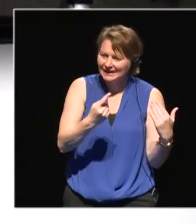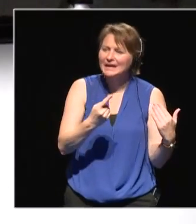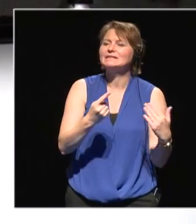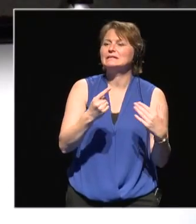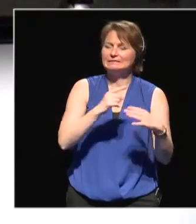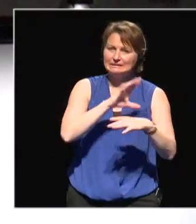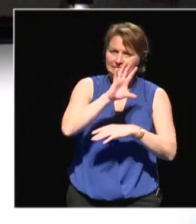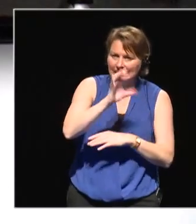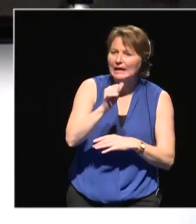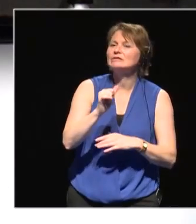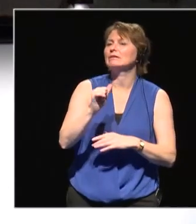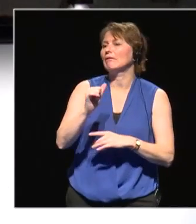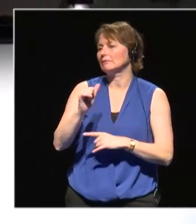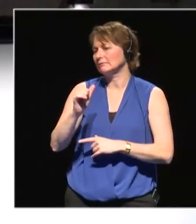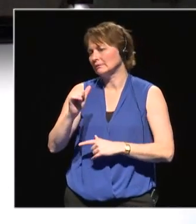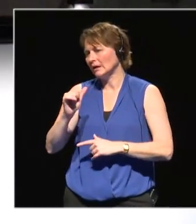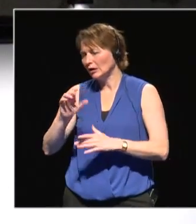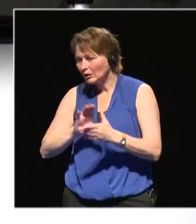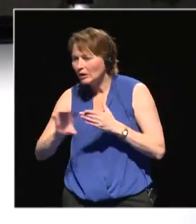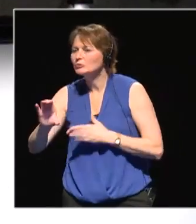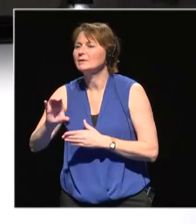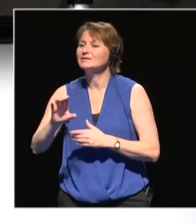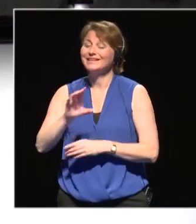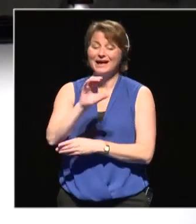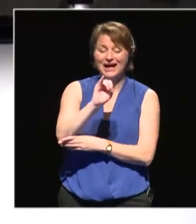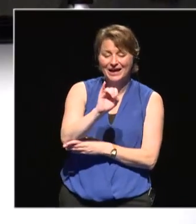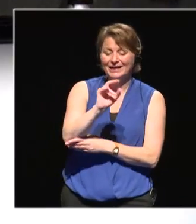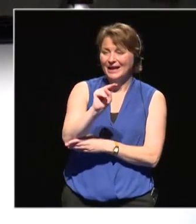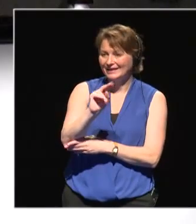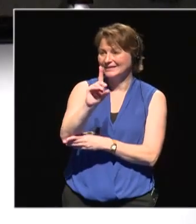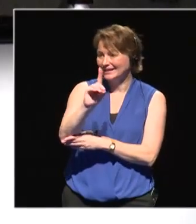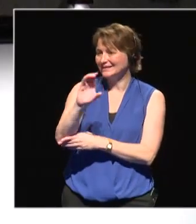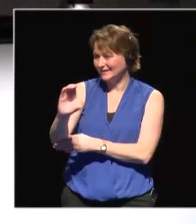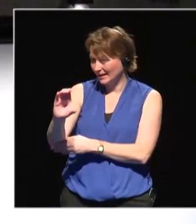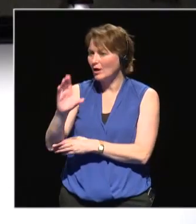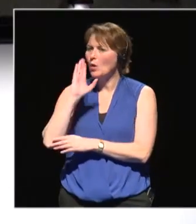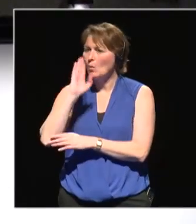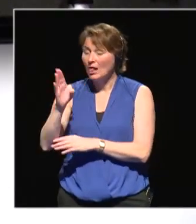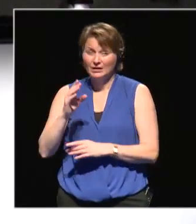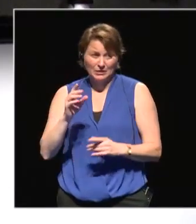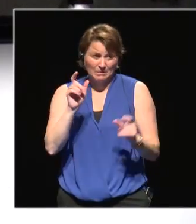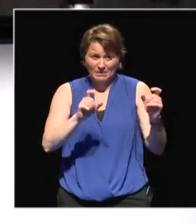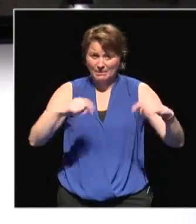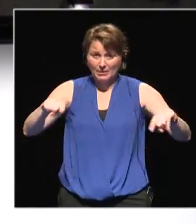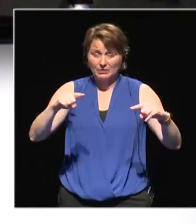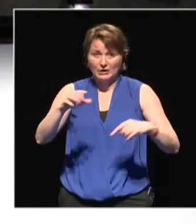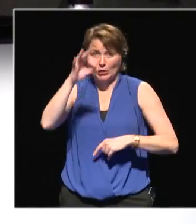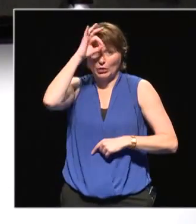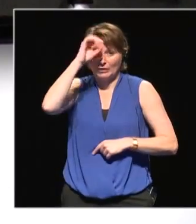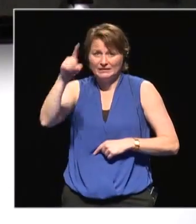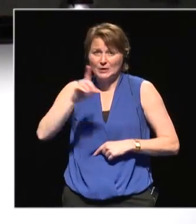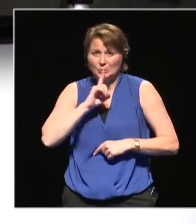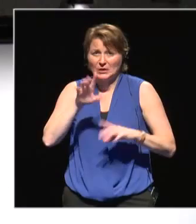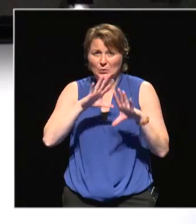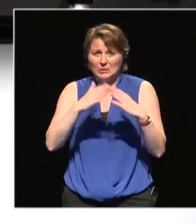determined contributions. INDCs. It's a piece of jargon which is completely incomprehensible to those of us who live in the real